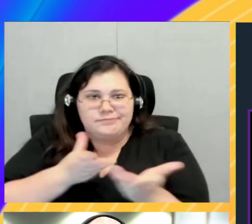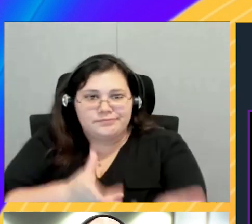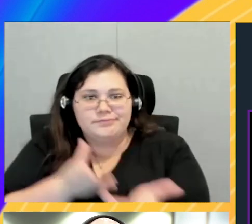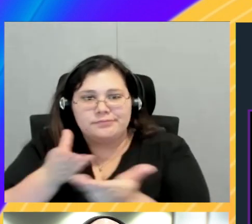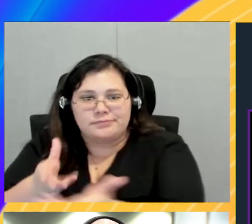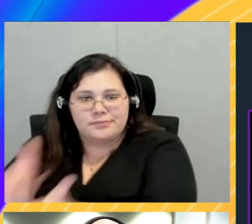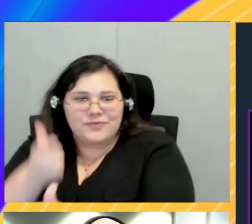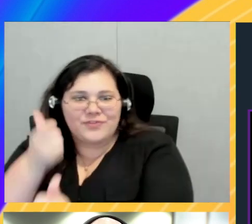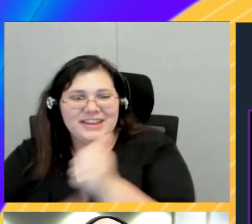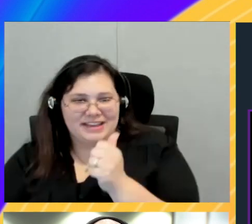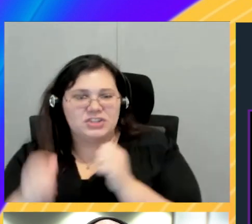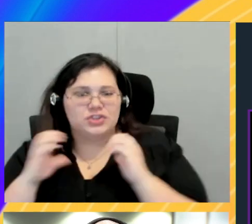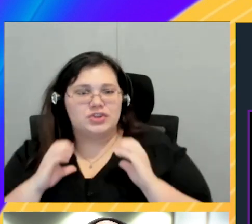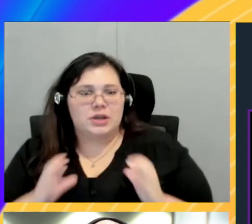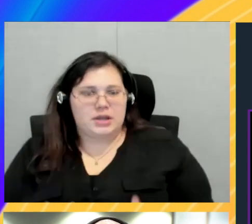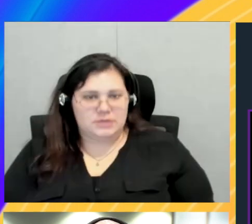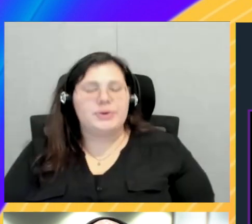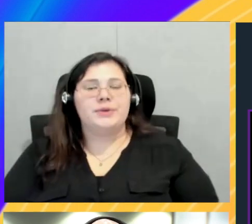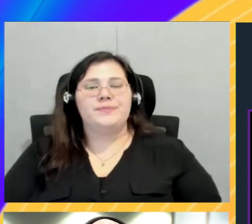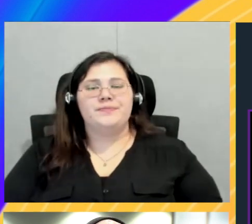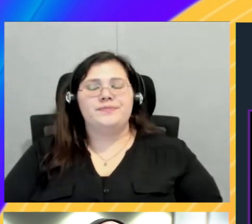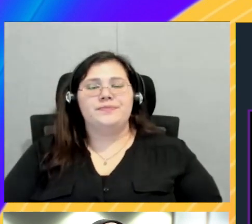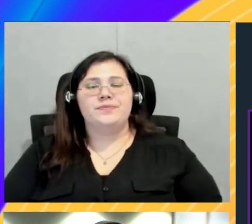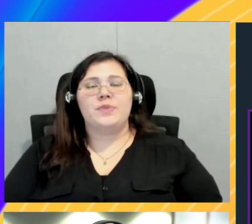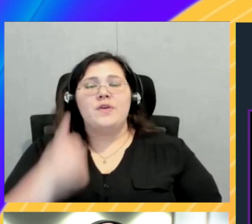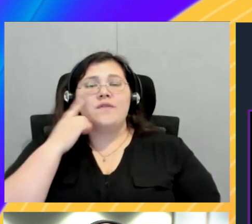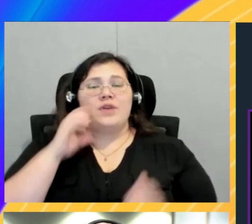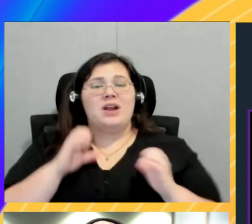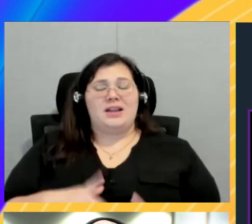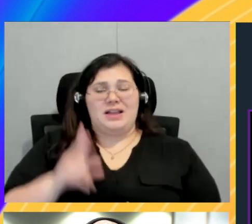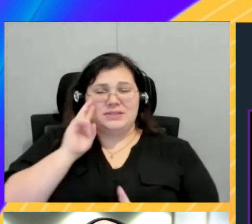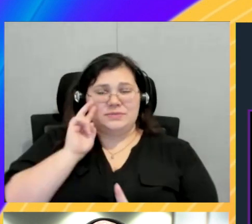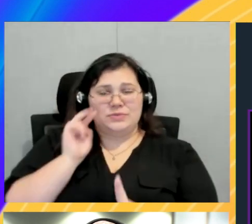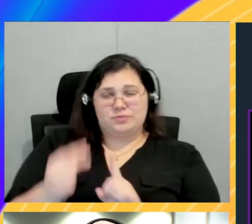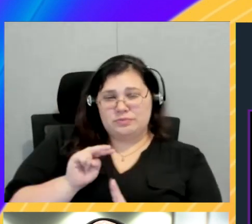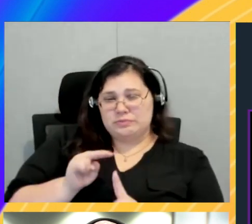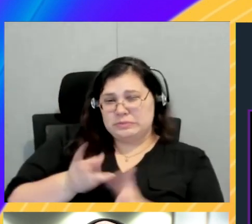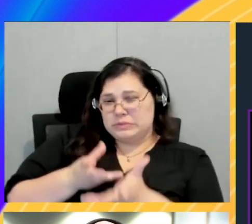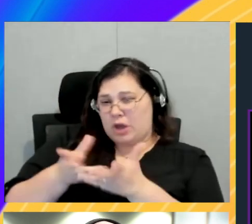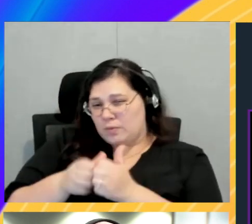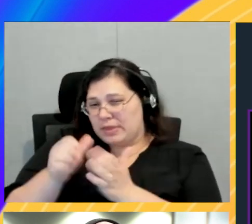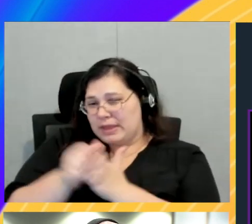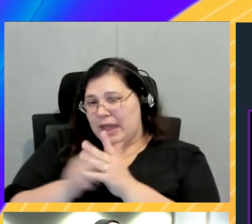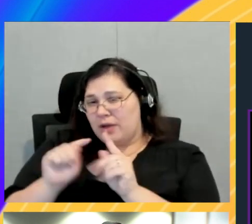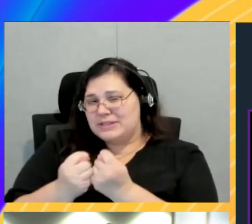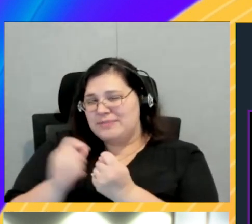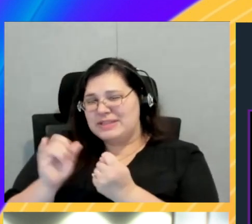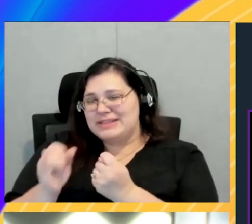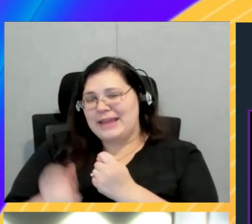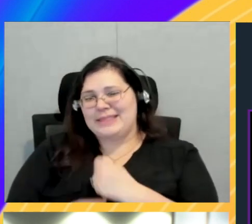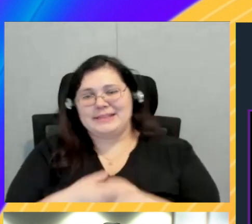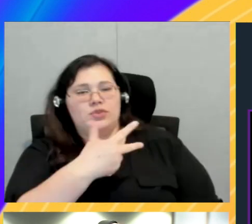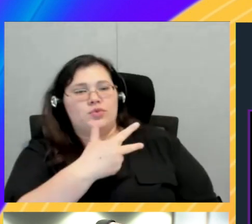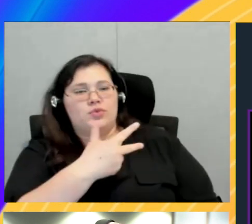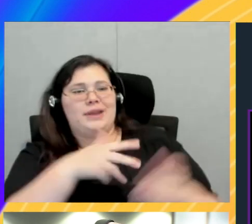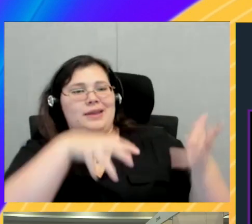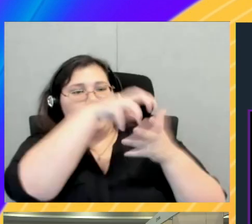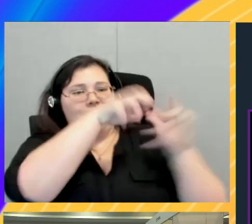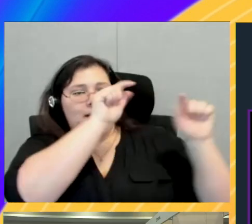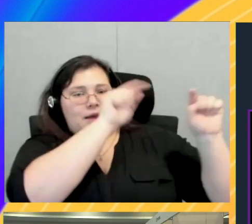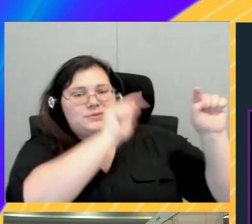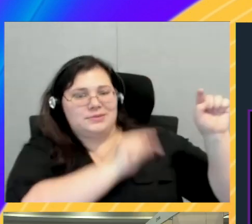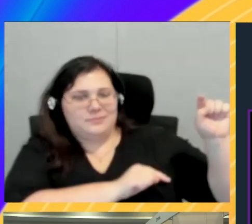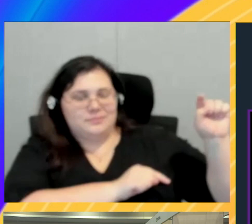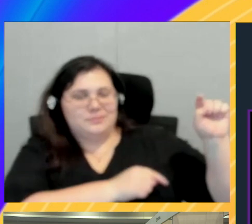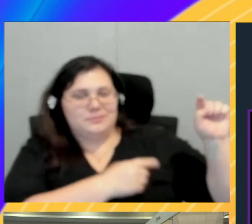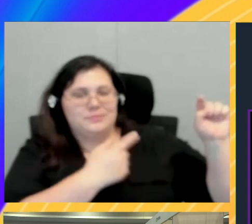from a customer's point of view and talking to your account team, that looks like one of these 3 clouds, which is you have expert advice. Obviously, an